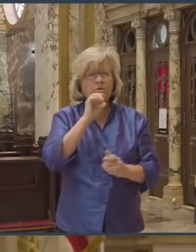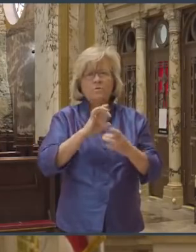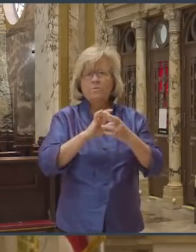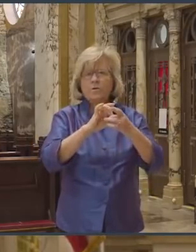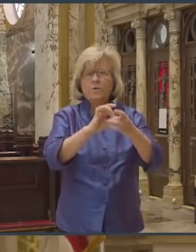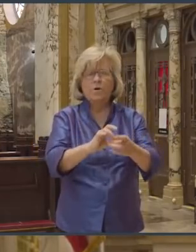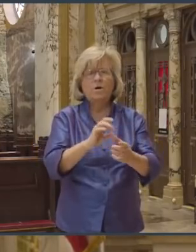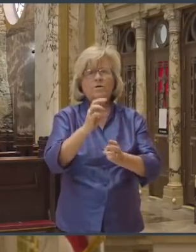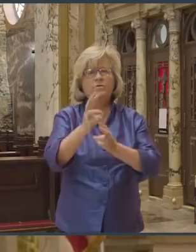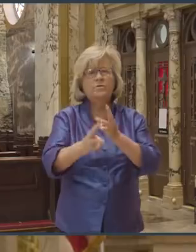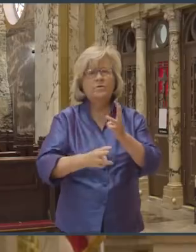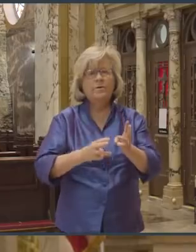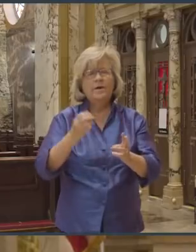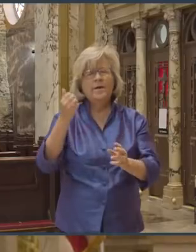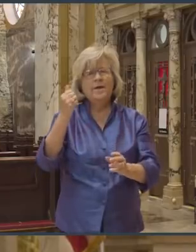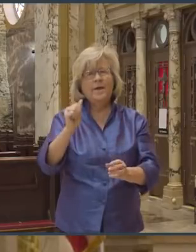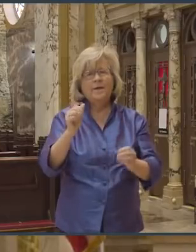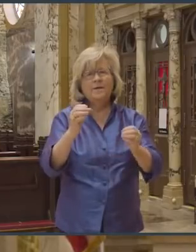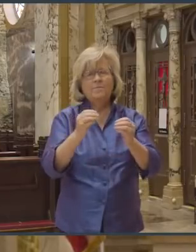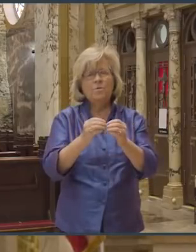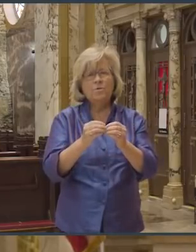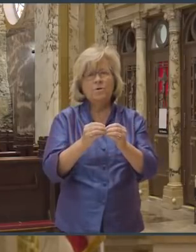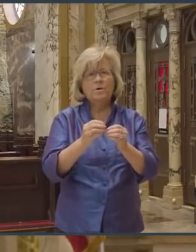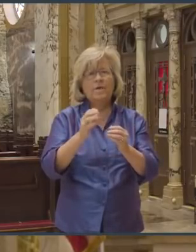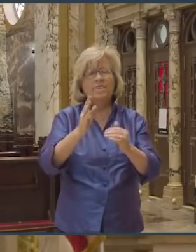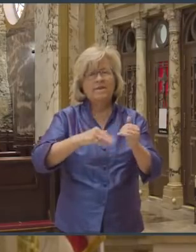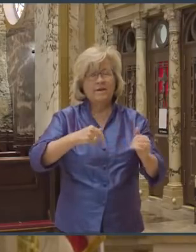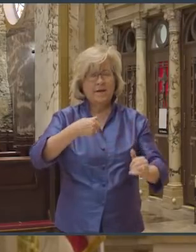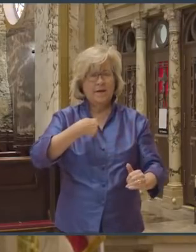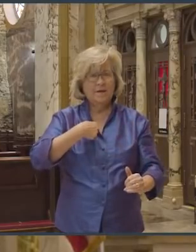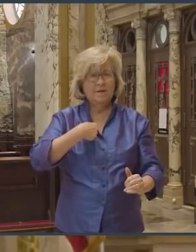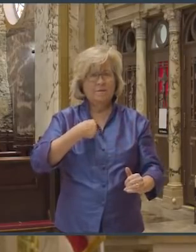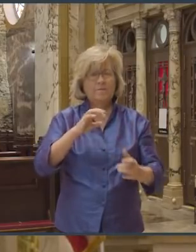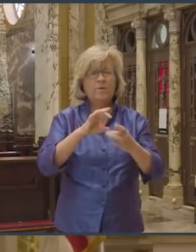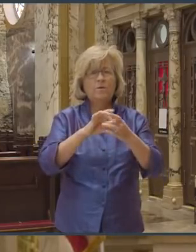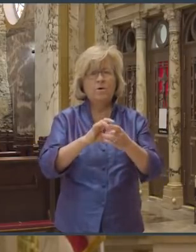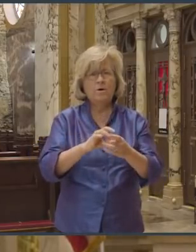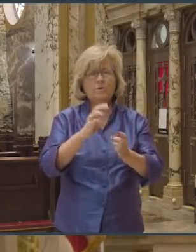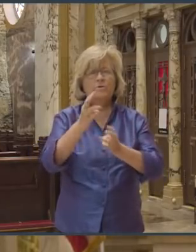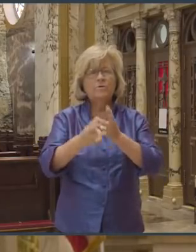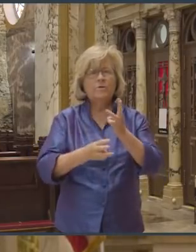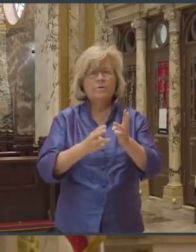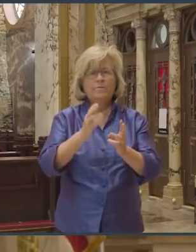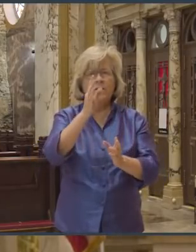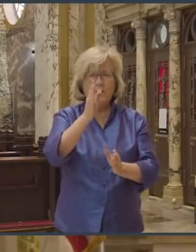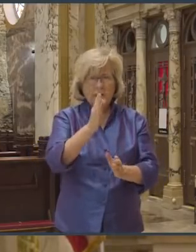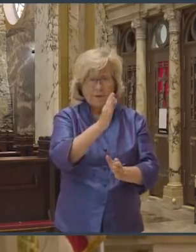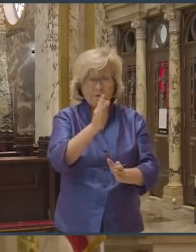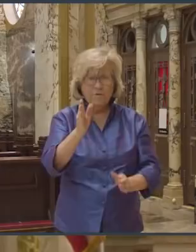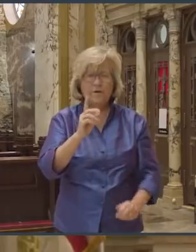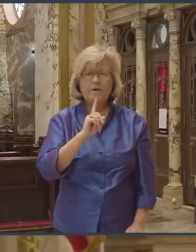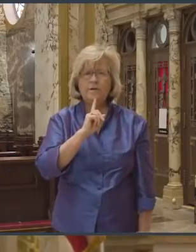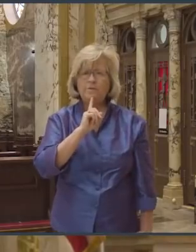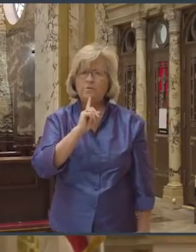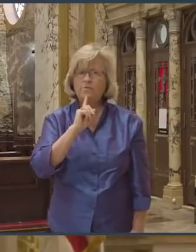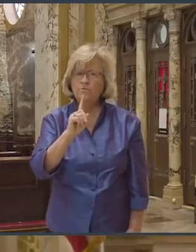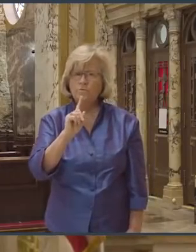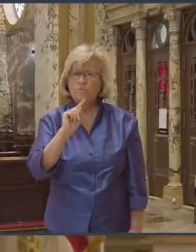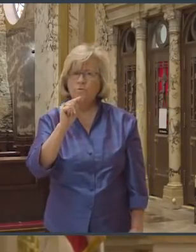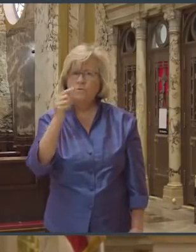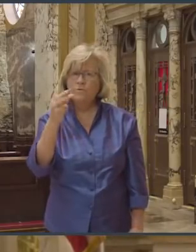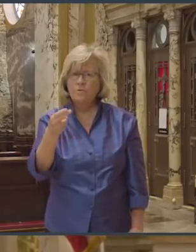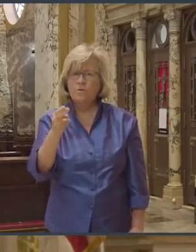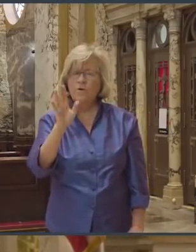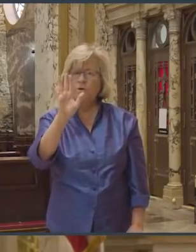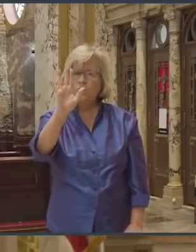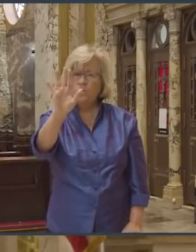world any more than I belong to the world. Consecrate them in the truth. Your word